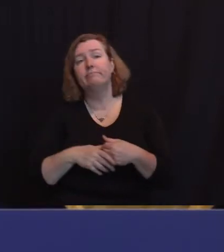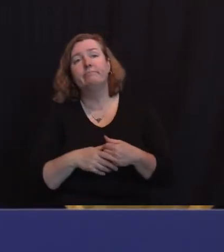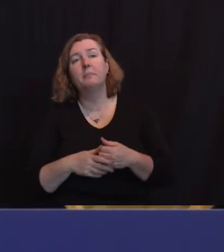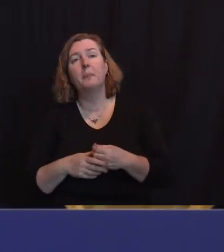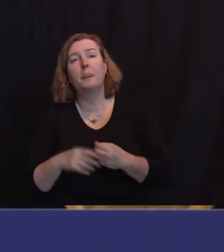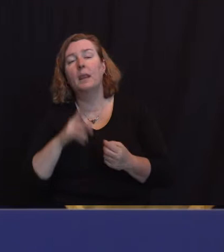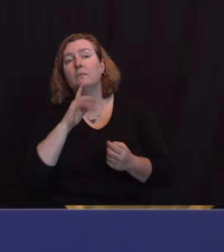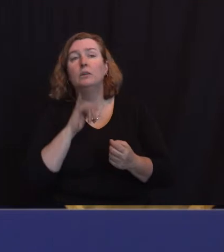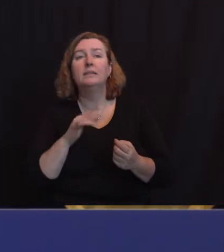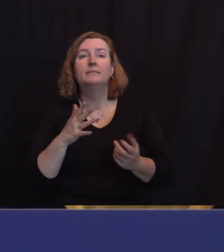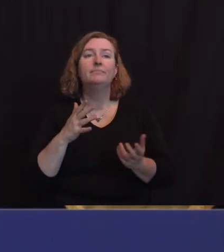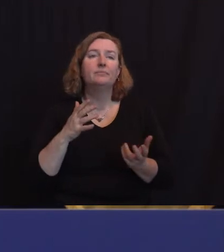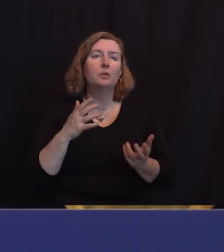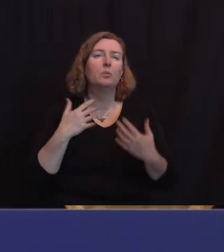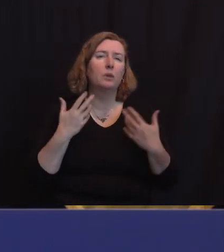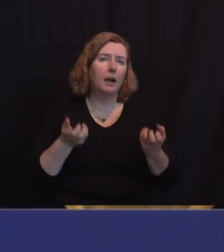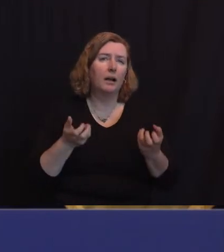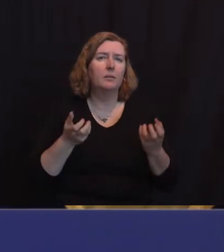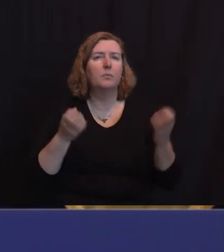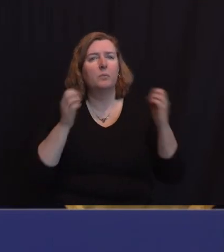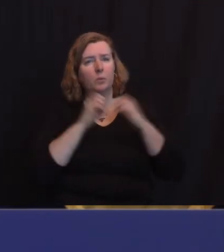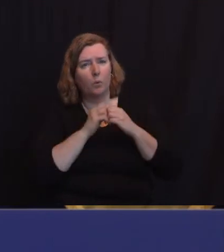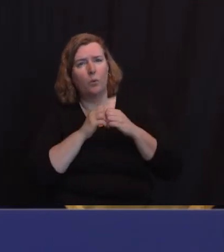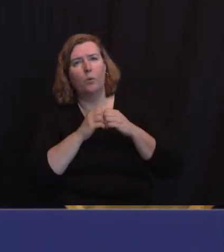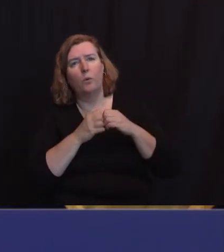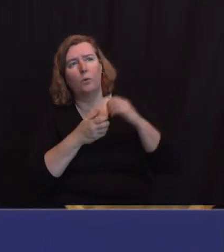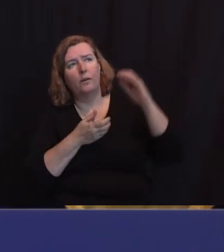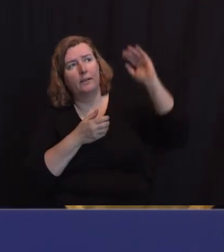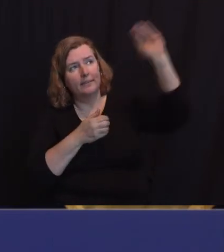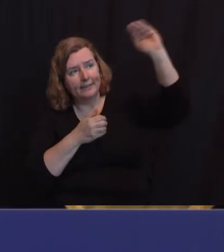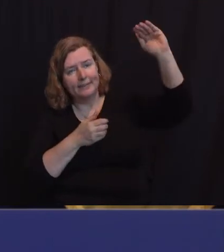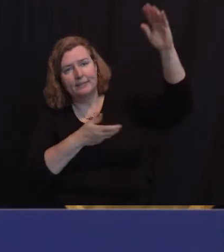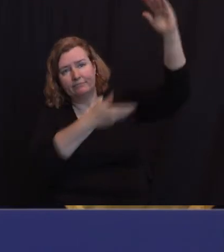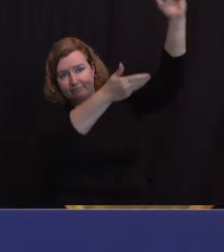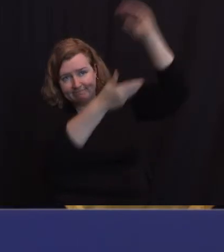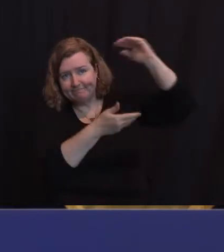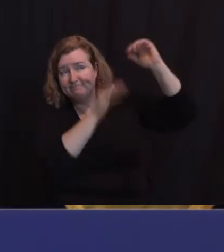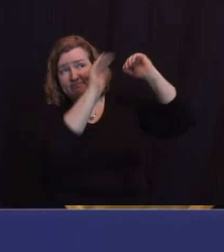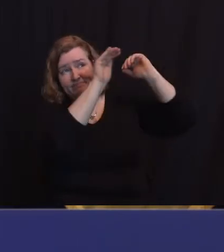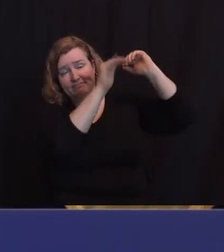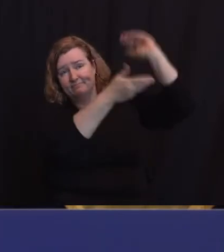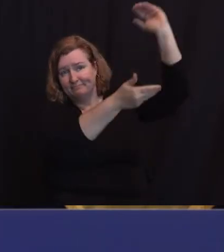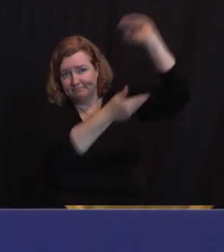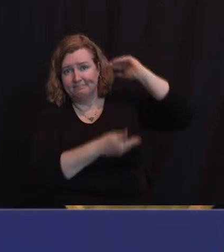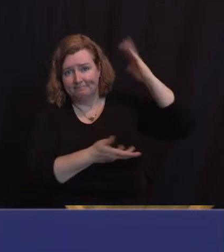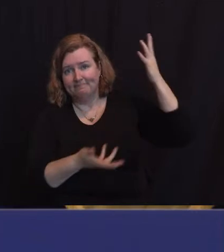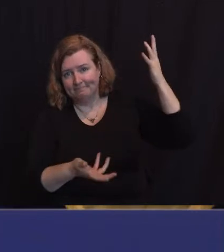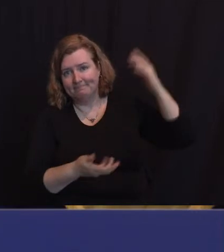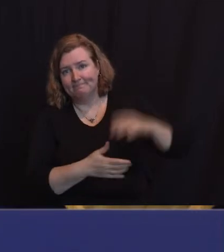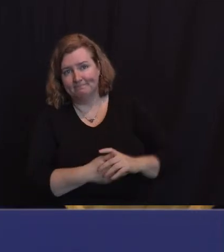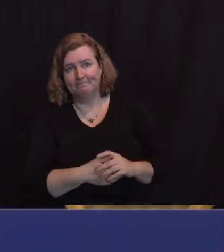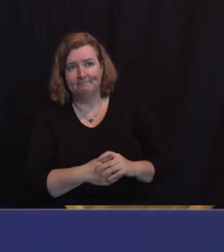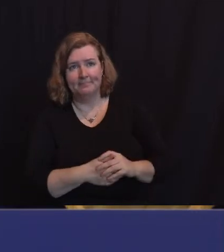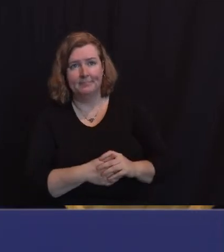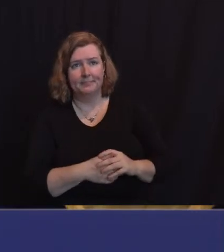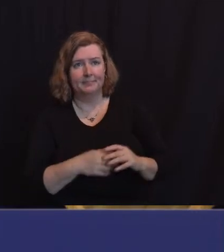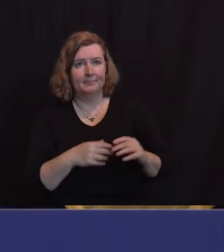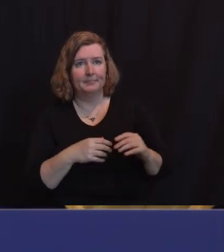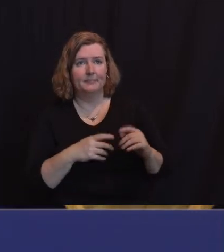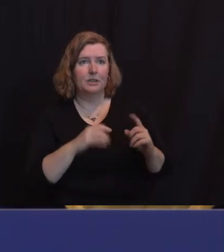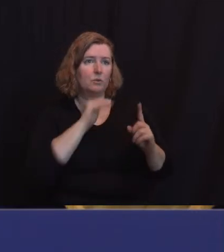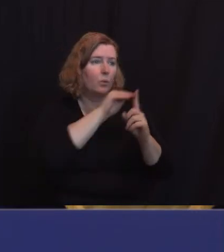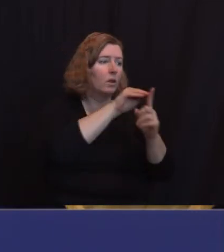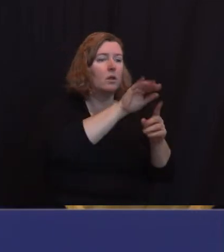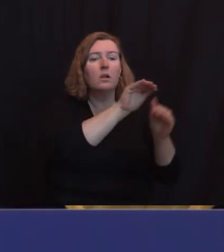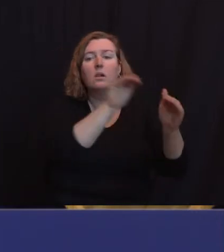that we want more supply, and we'll continue to. And we make it through different voices, different channels, including yours truly,